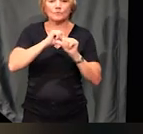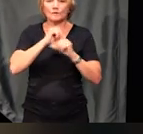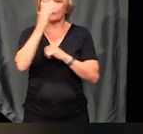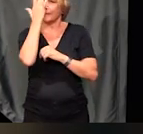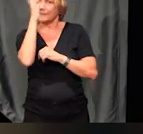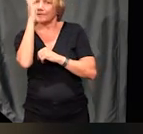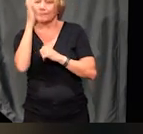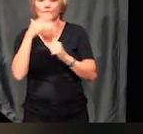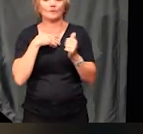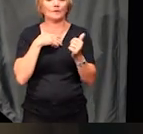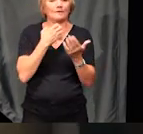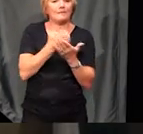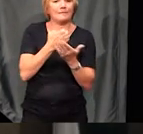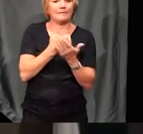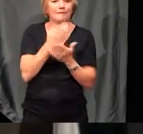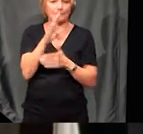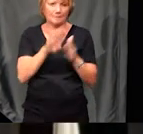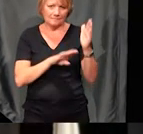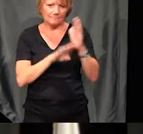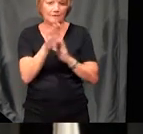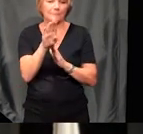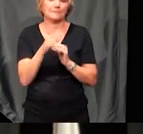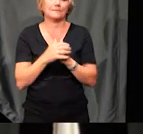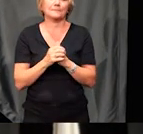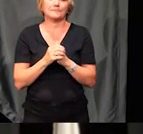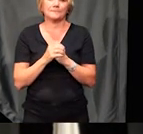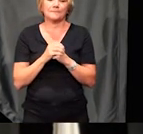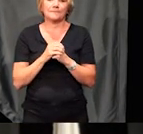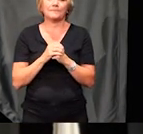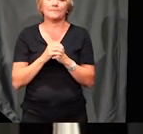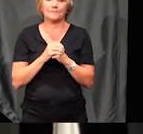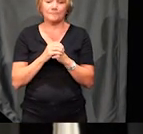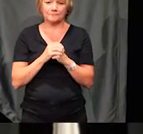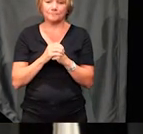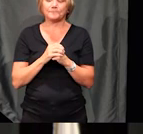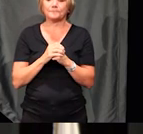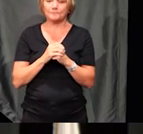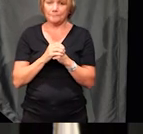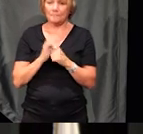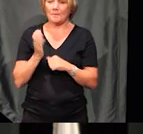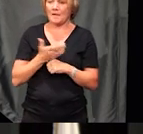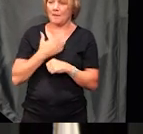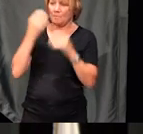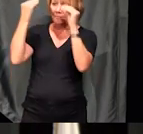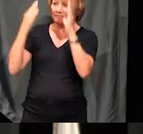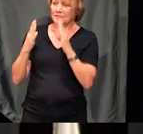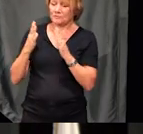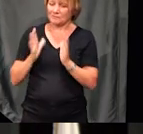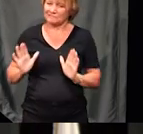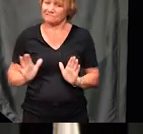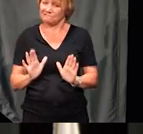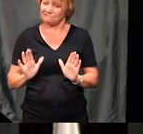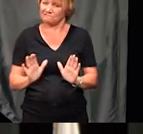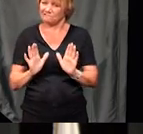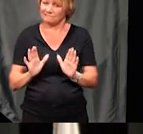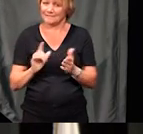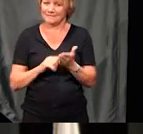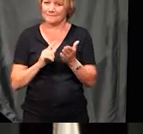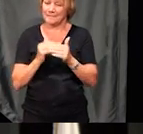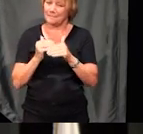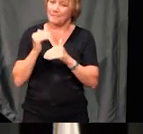economic development. While our professors pushed us, sometimes beyond our normal